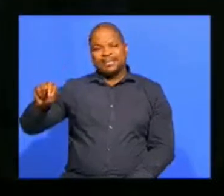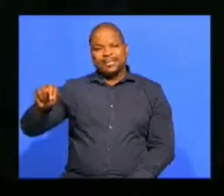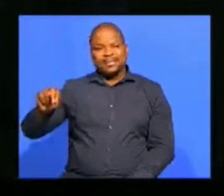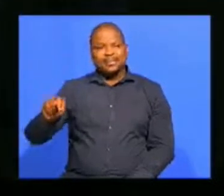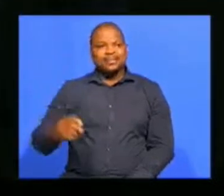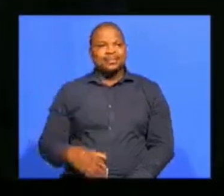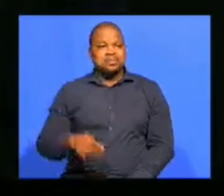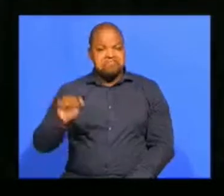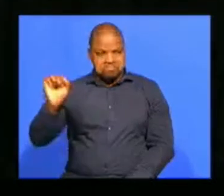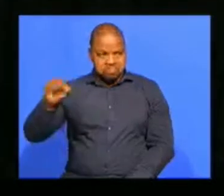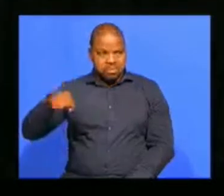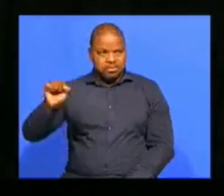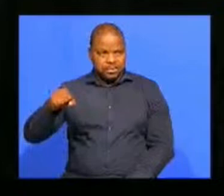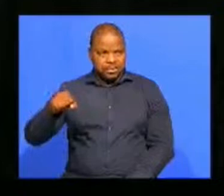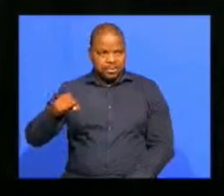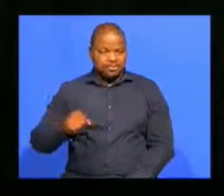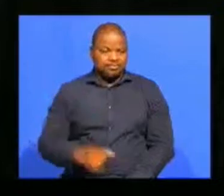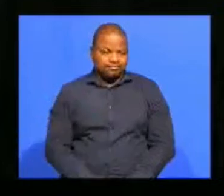Right?